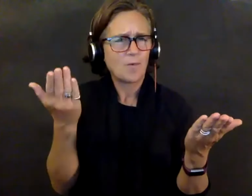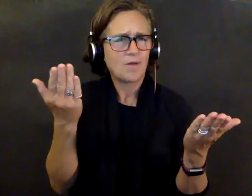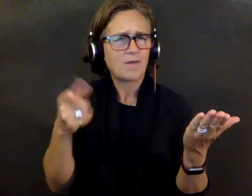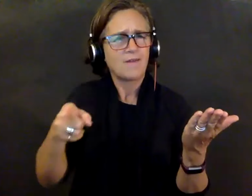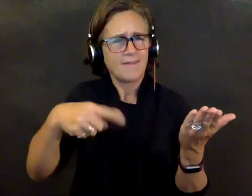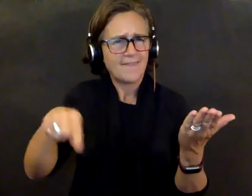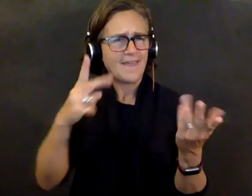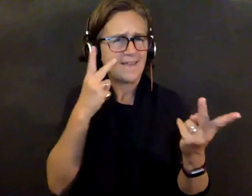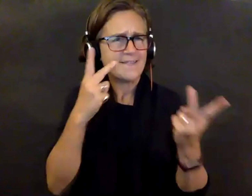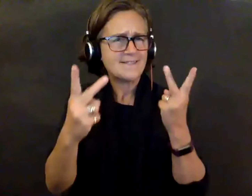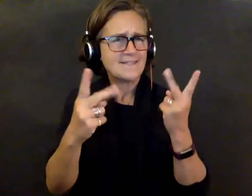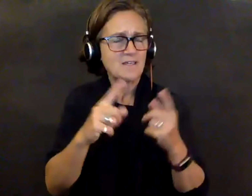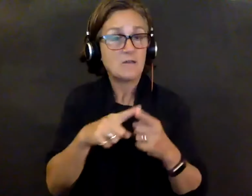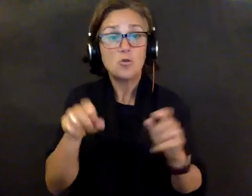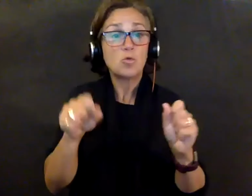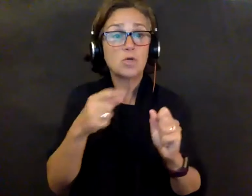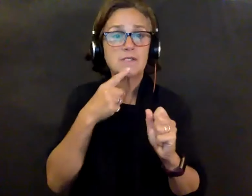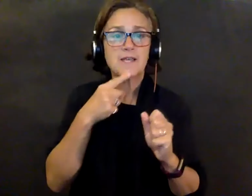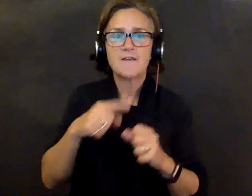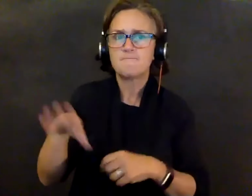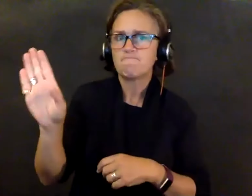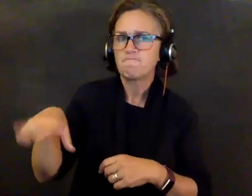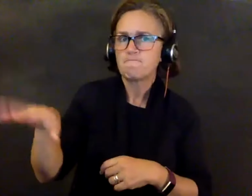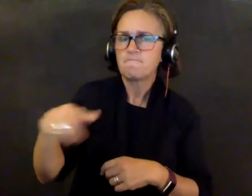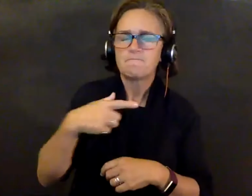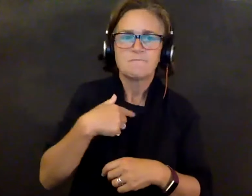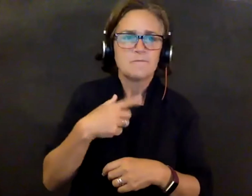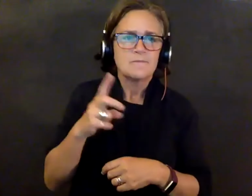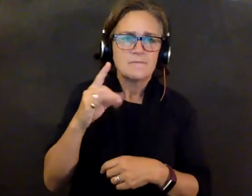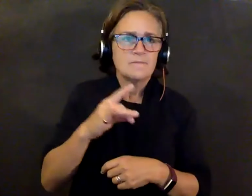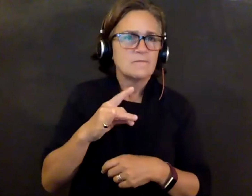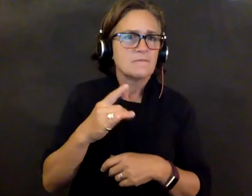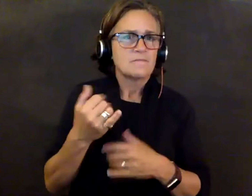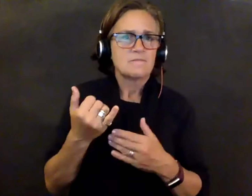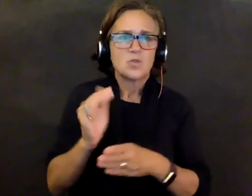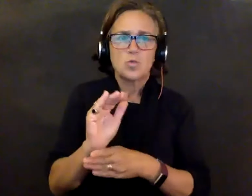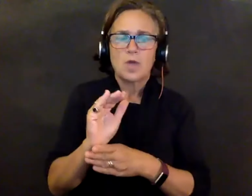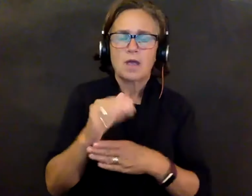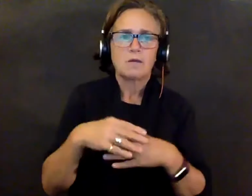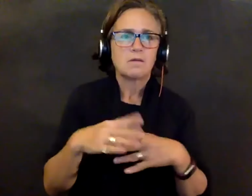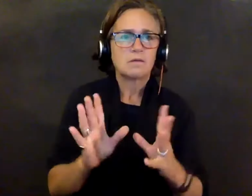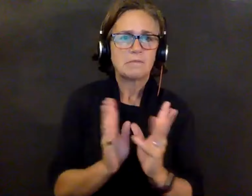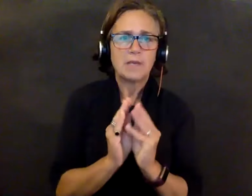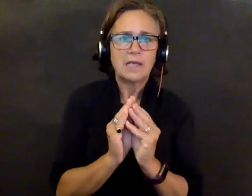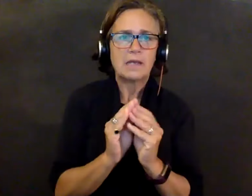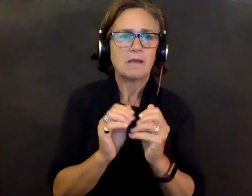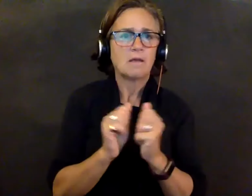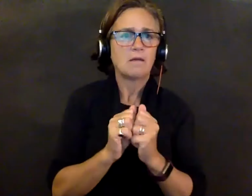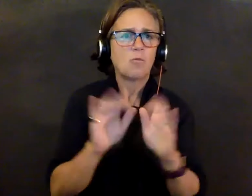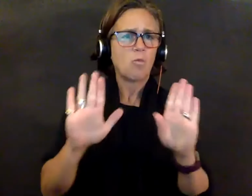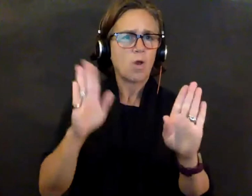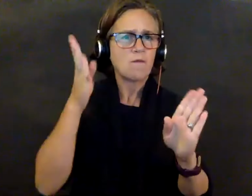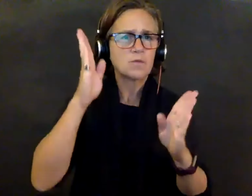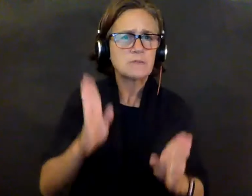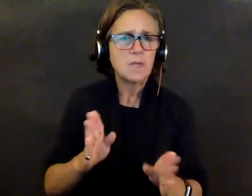this conference this evening and we talked about this, and I was just wondering, what are your